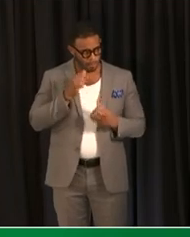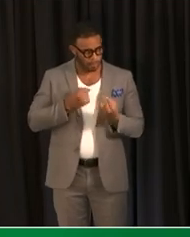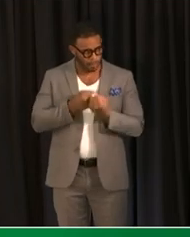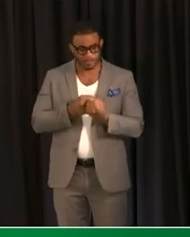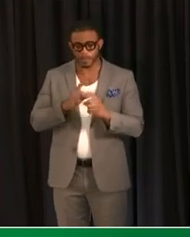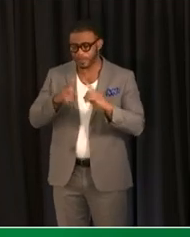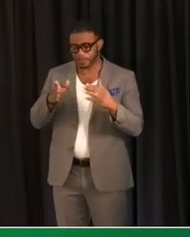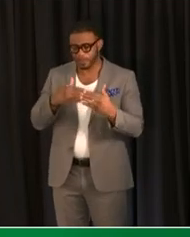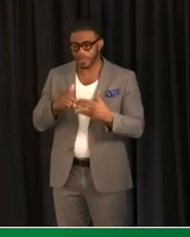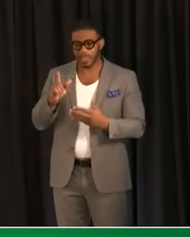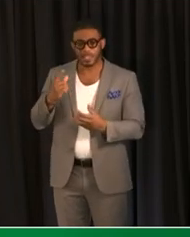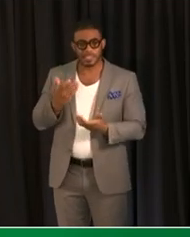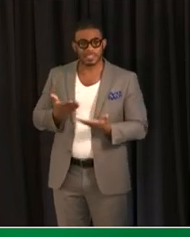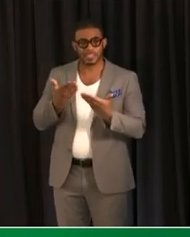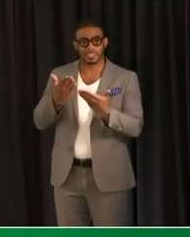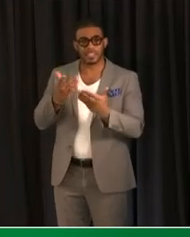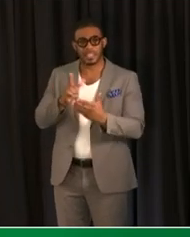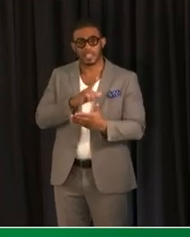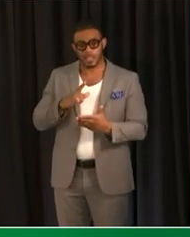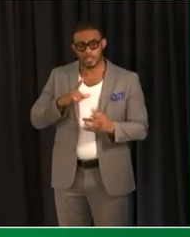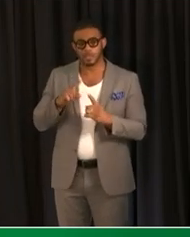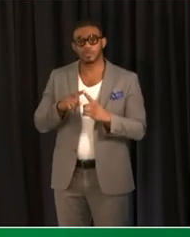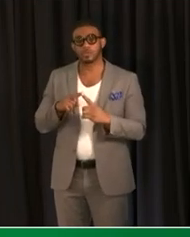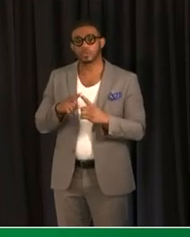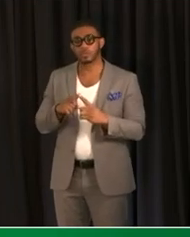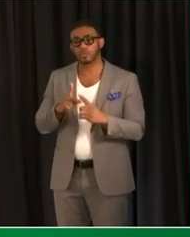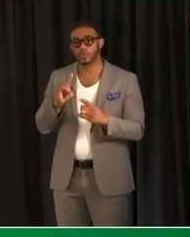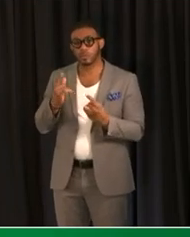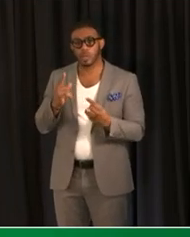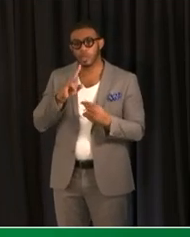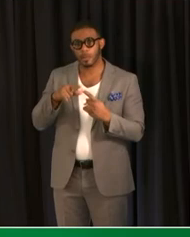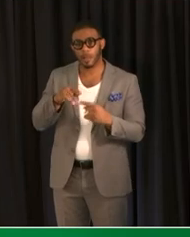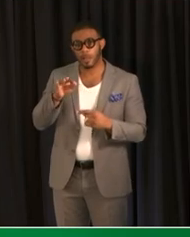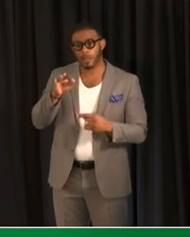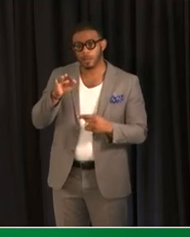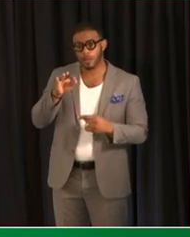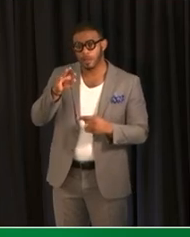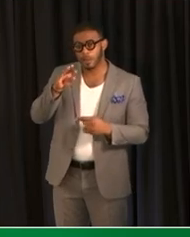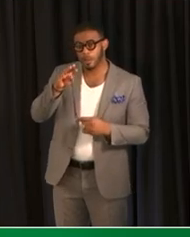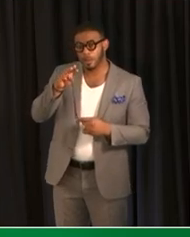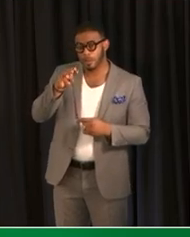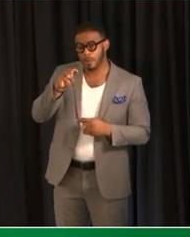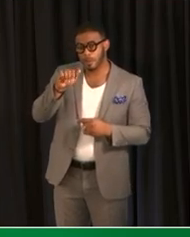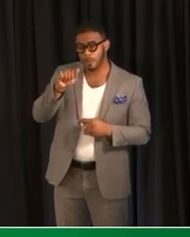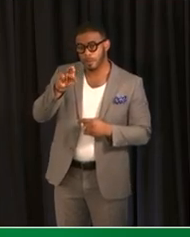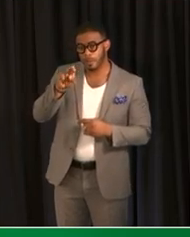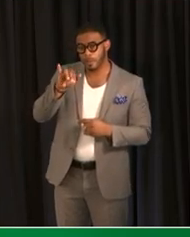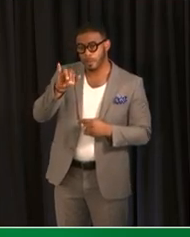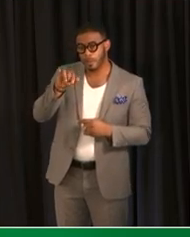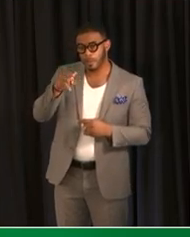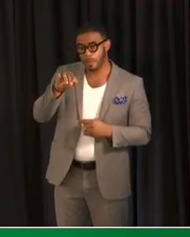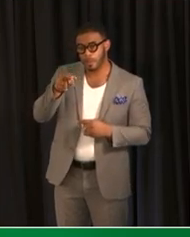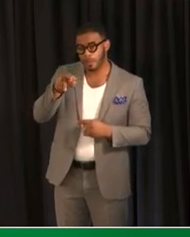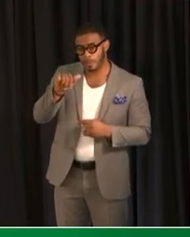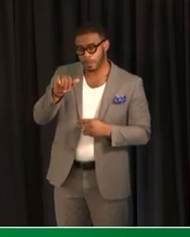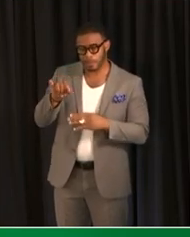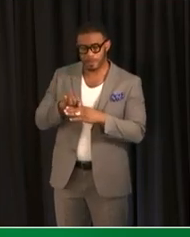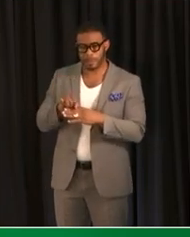all of us did. But a legislation to talk about our marijuana industry and how that